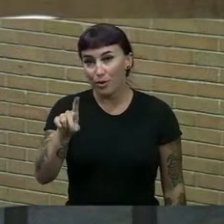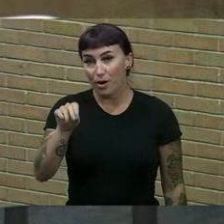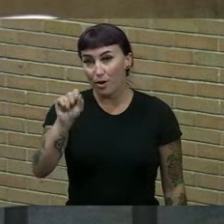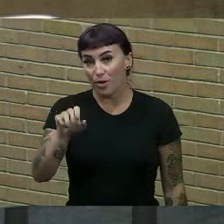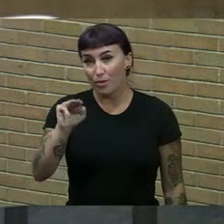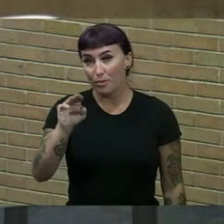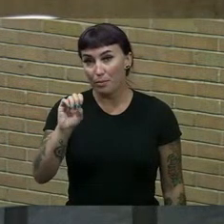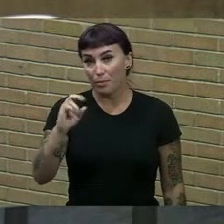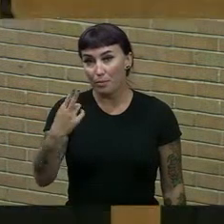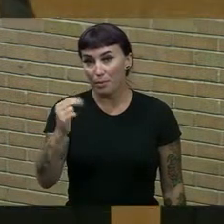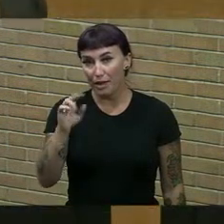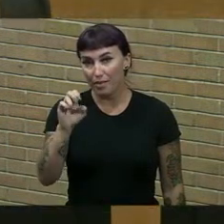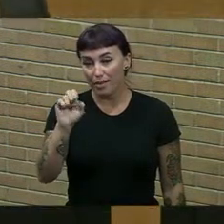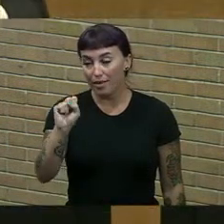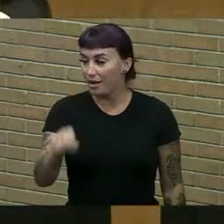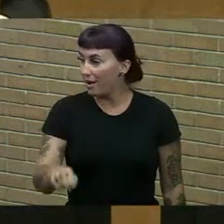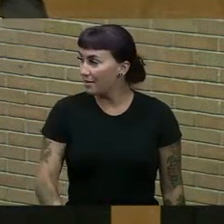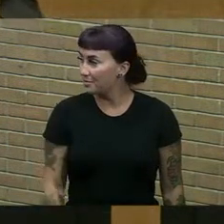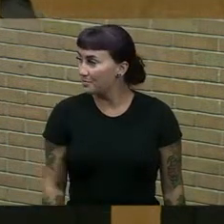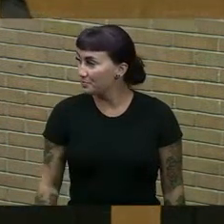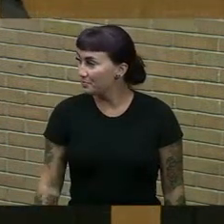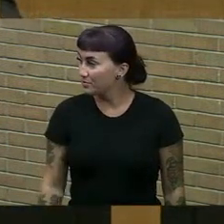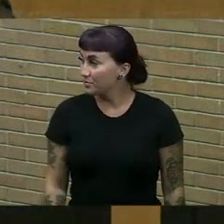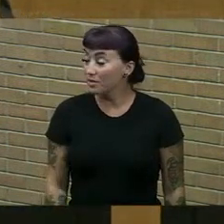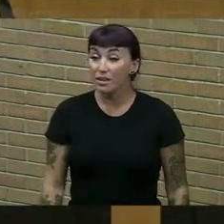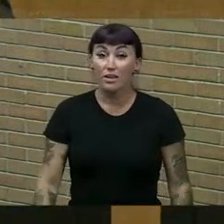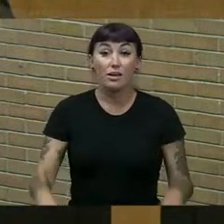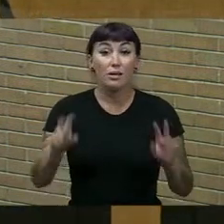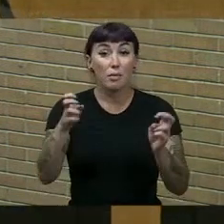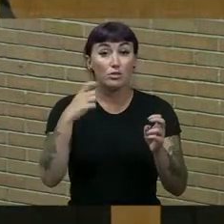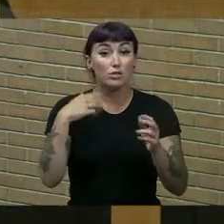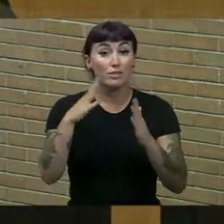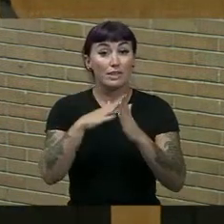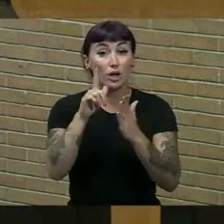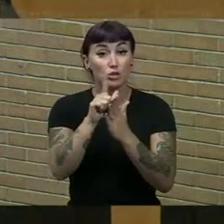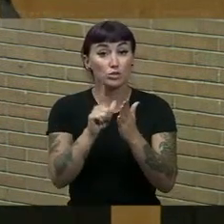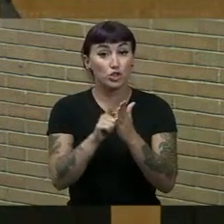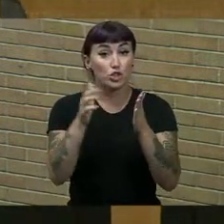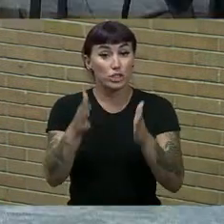Aye. Supervisor Malley? Aye. Matters of the town attorney.